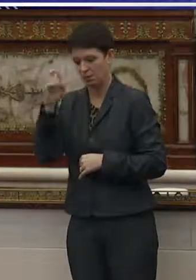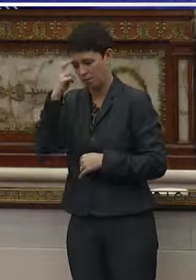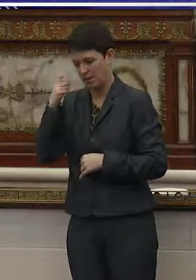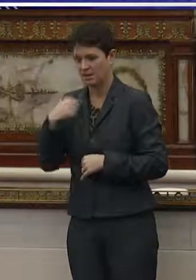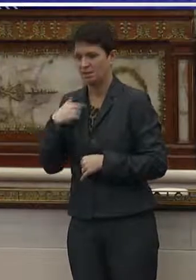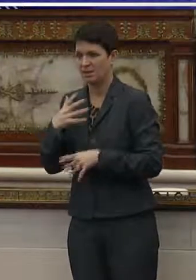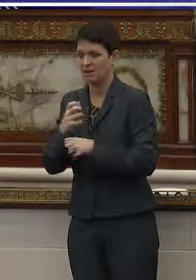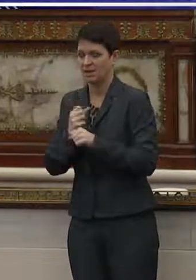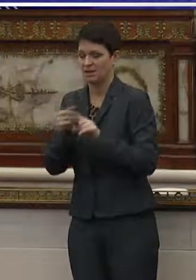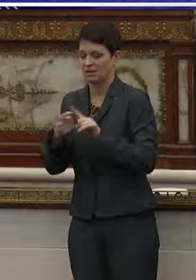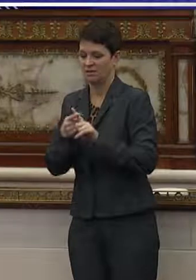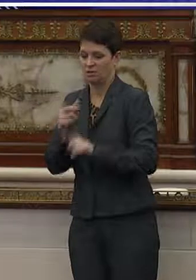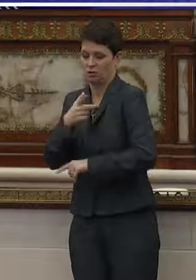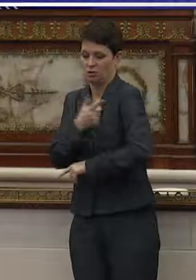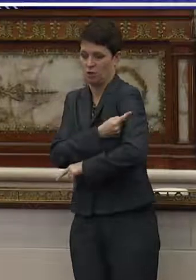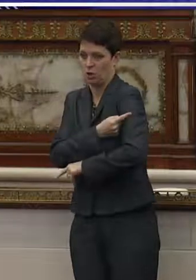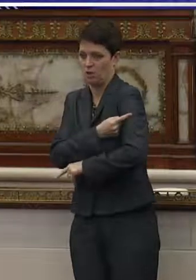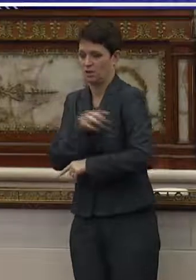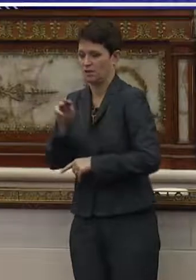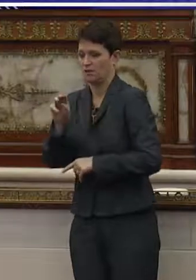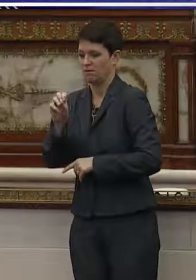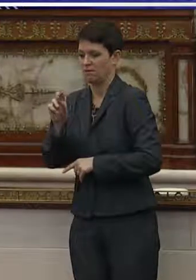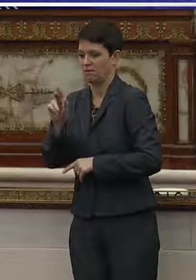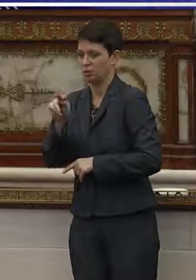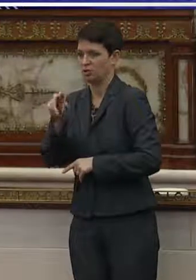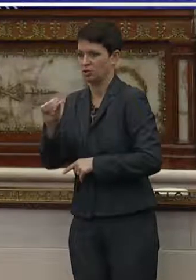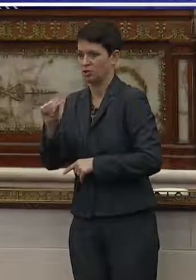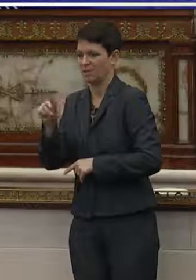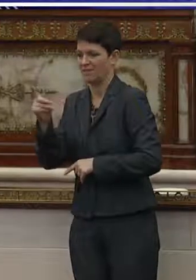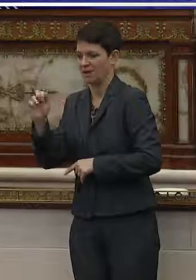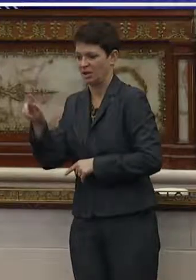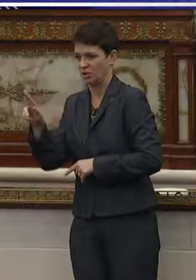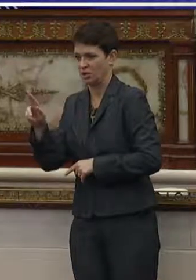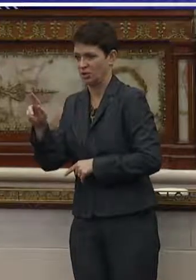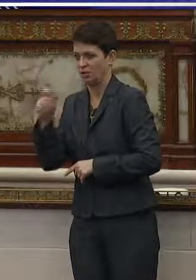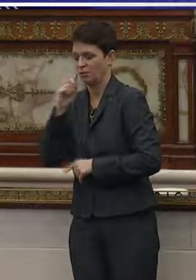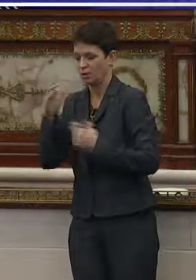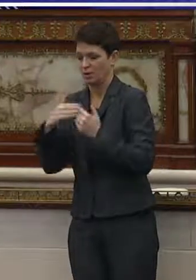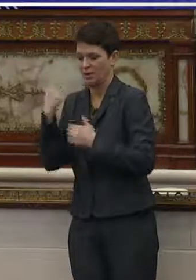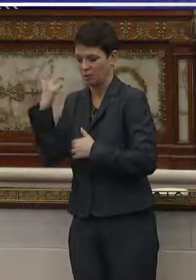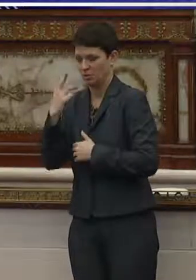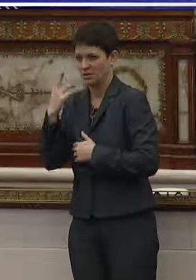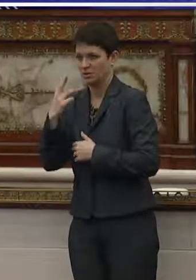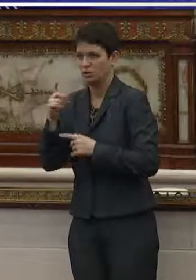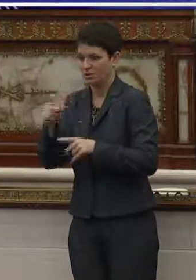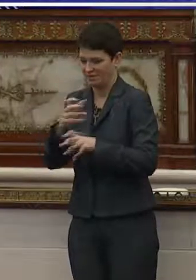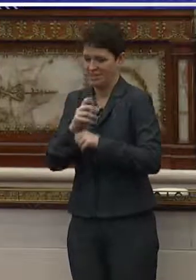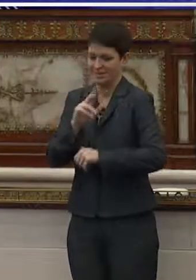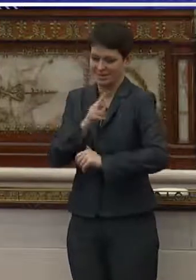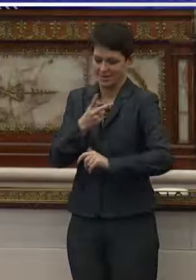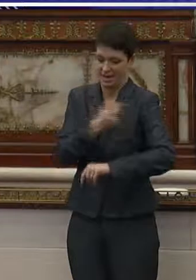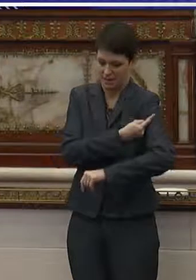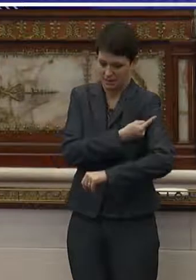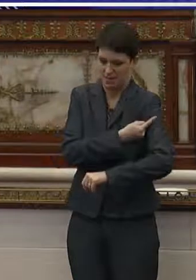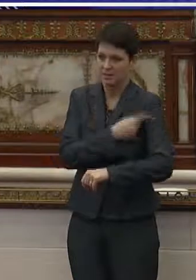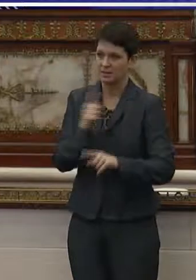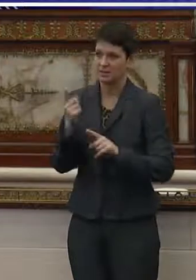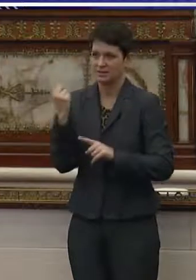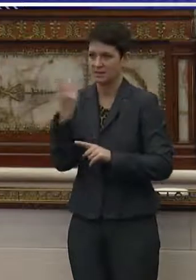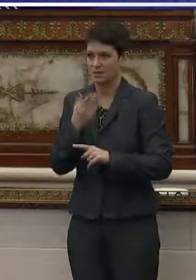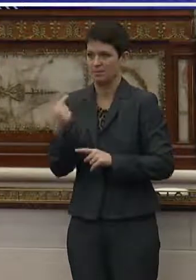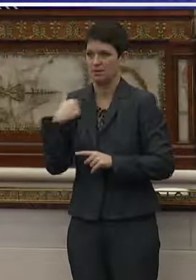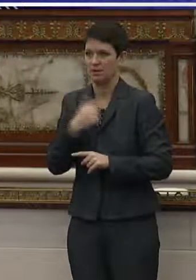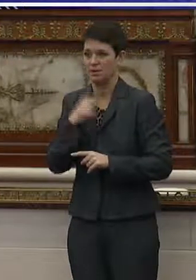getting the first dose of a Moderna and Pfizer, but you didn't, for whatever reason, didn't get your second dose. It's still something that we need